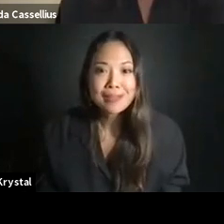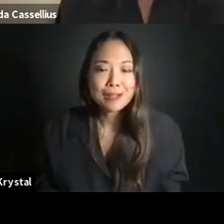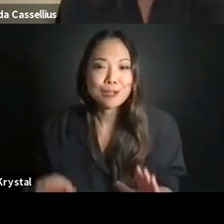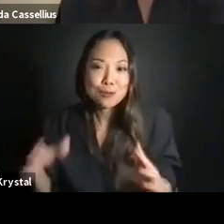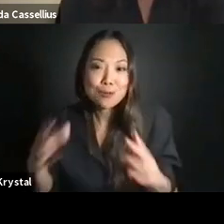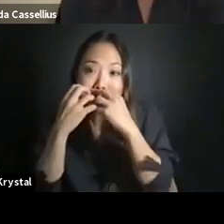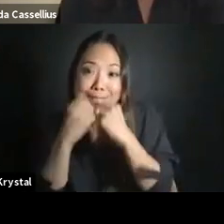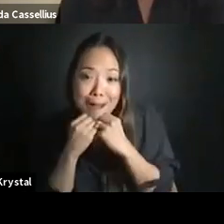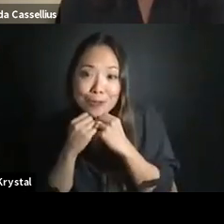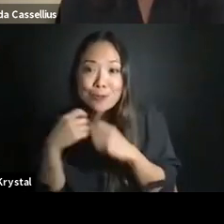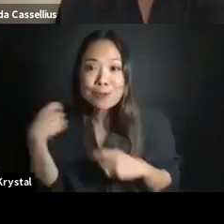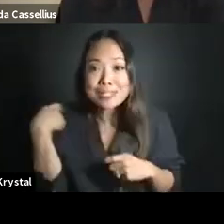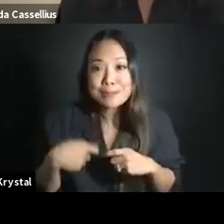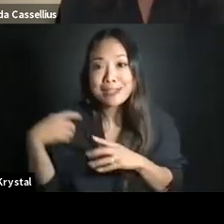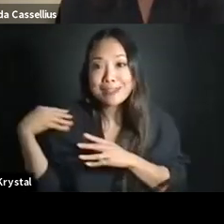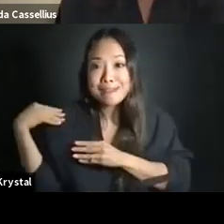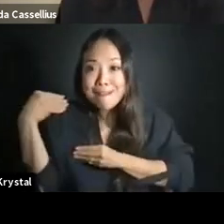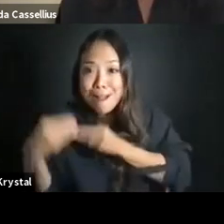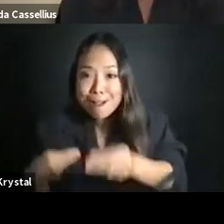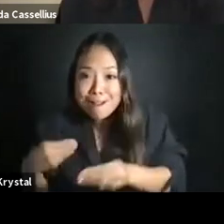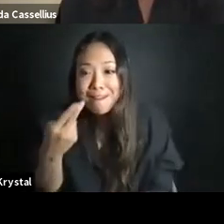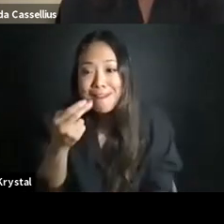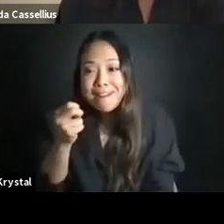the latin culture in the first place